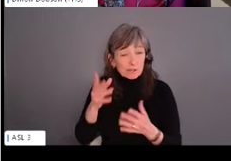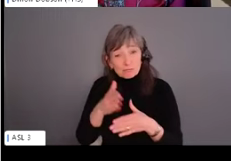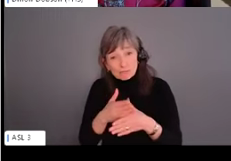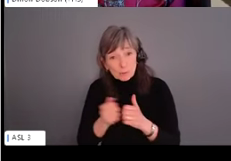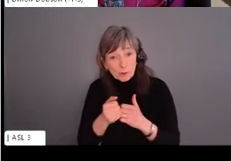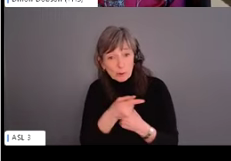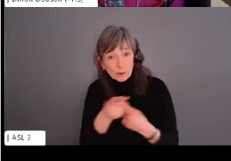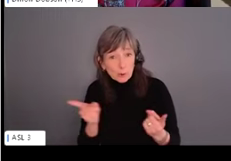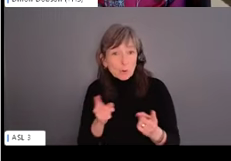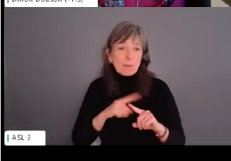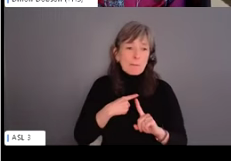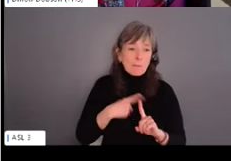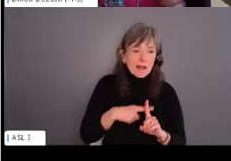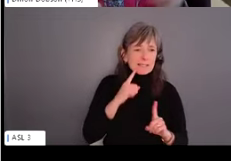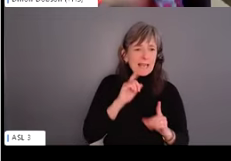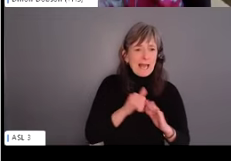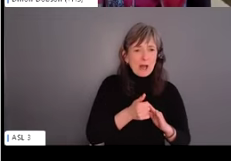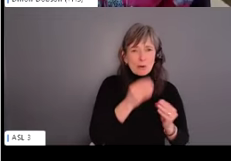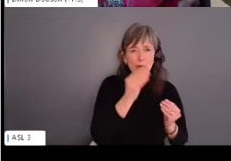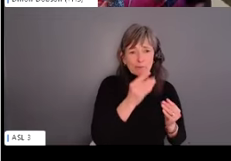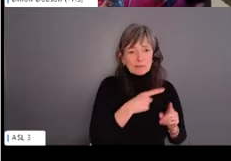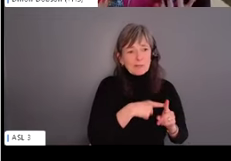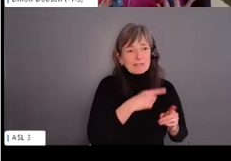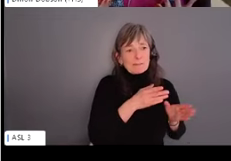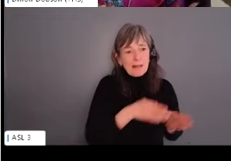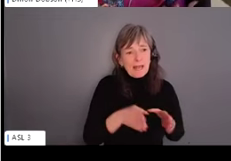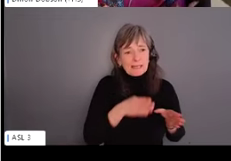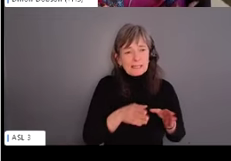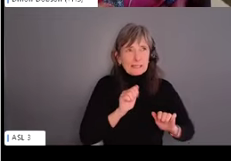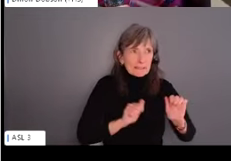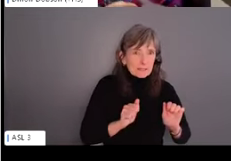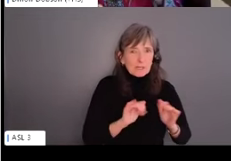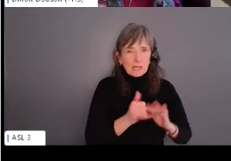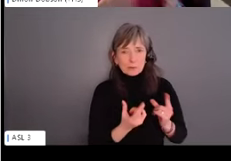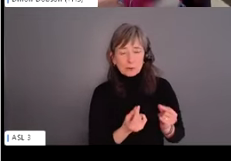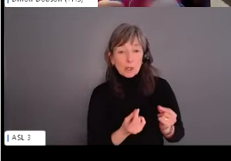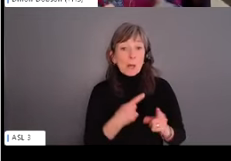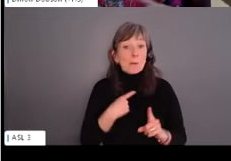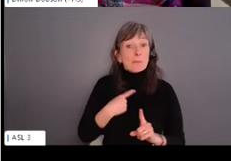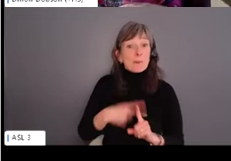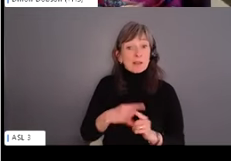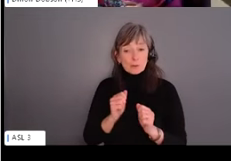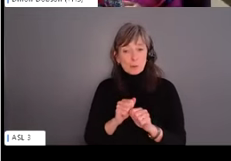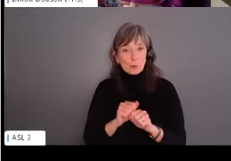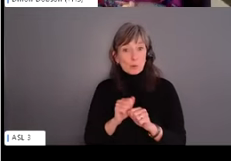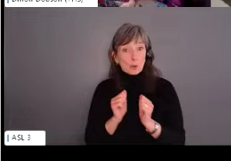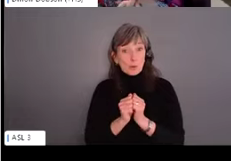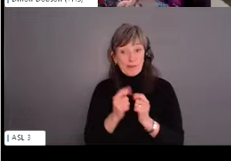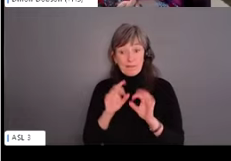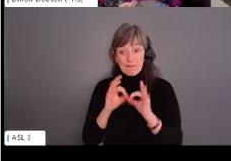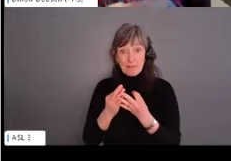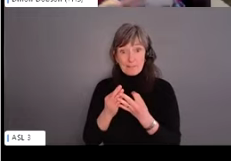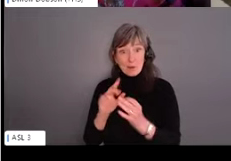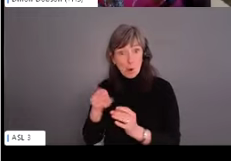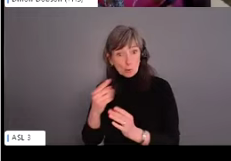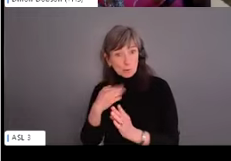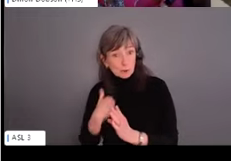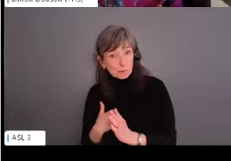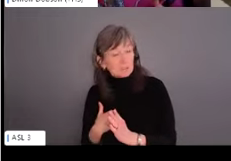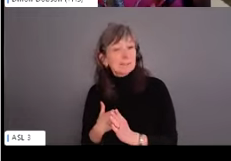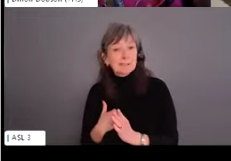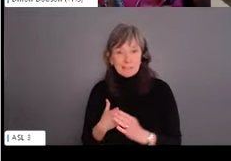implement work, sort of looking at full families, including both human and non-human species. And it's really